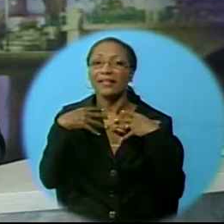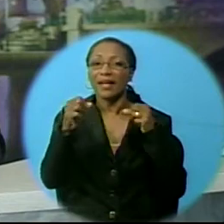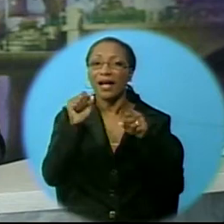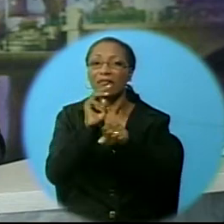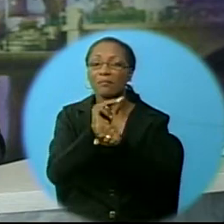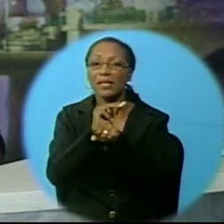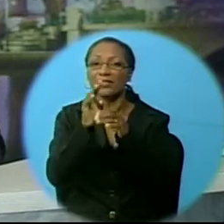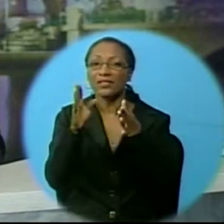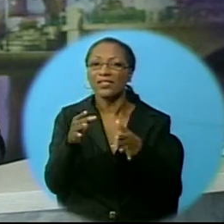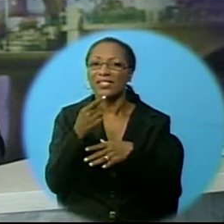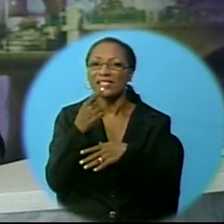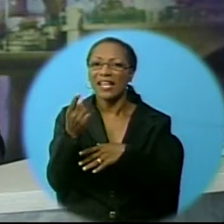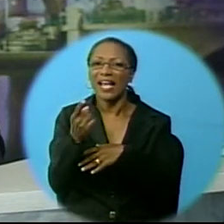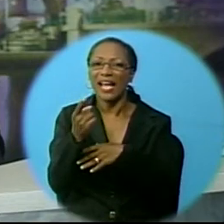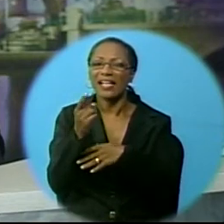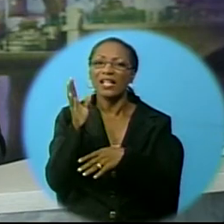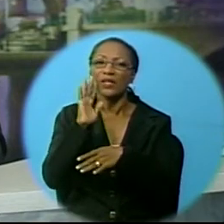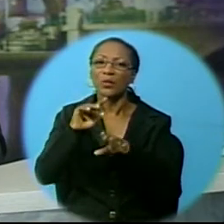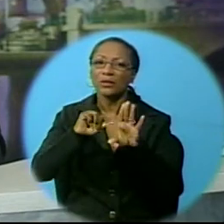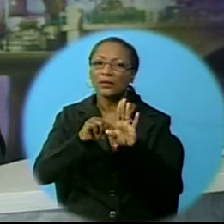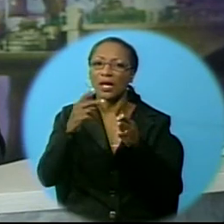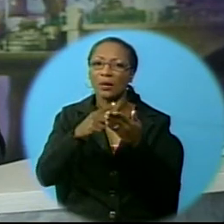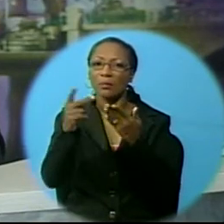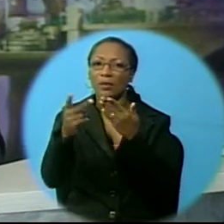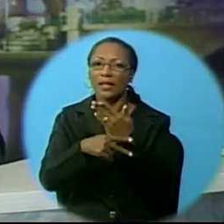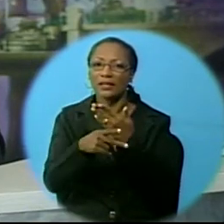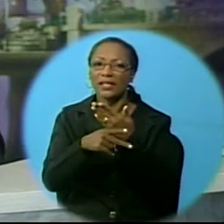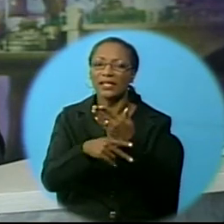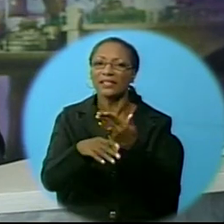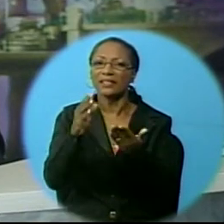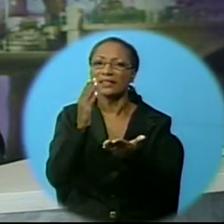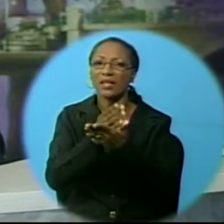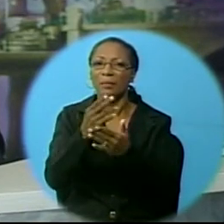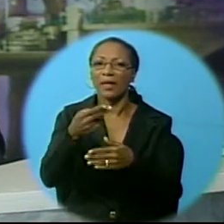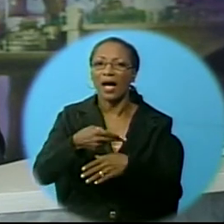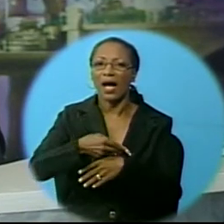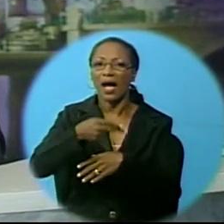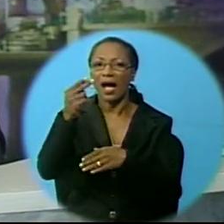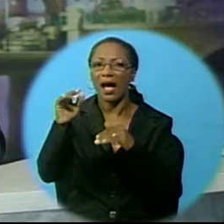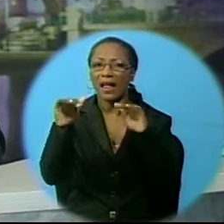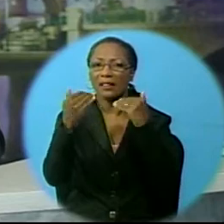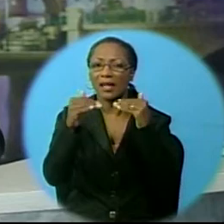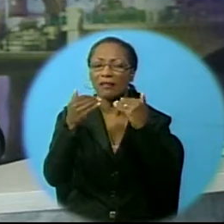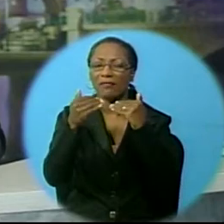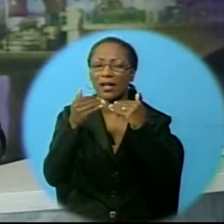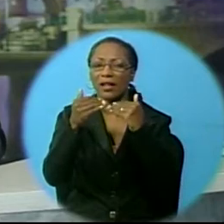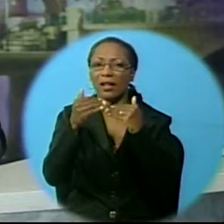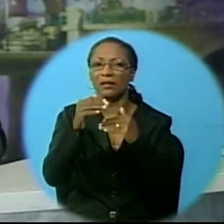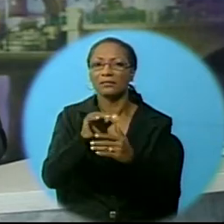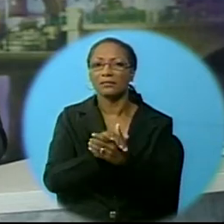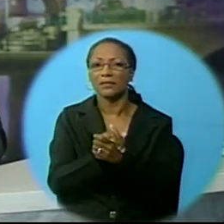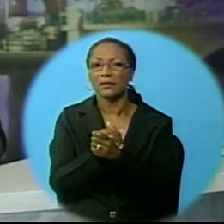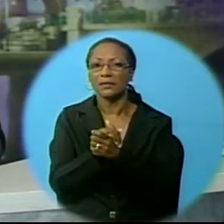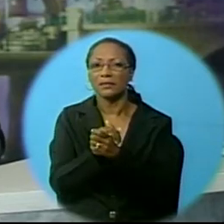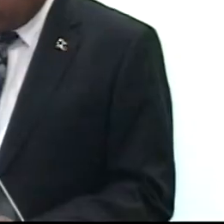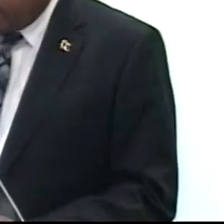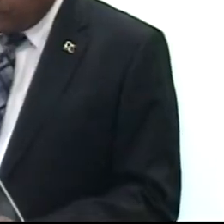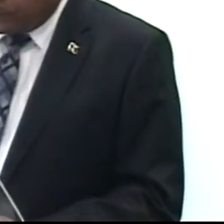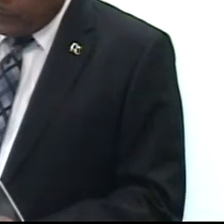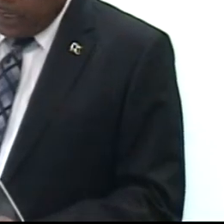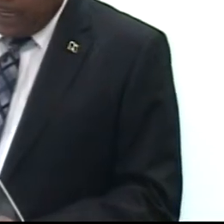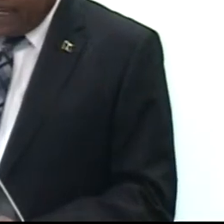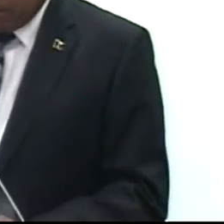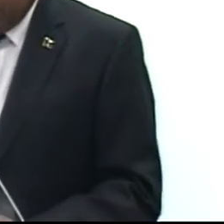is in the process of launching a project to combat the high levels of non-communicable diseases. This